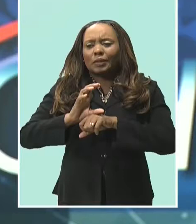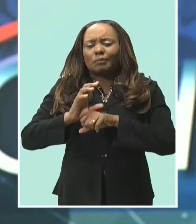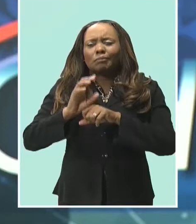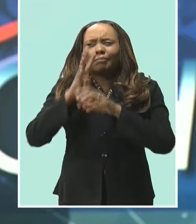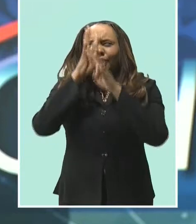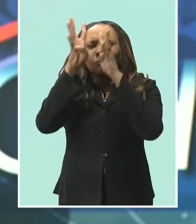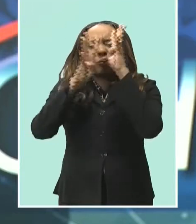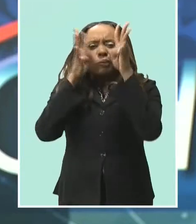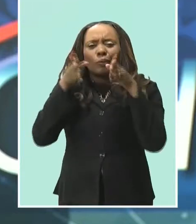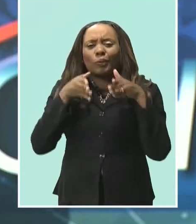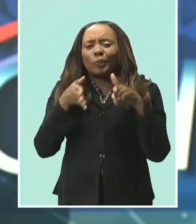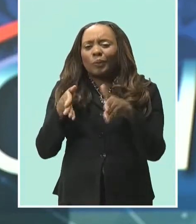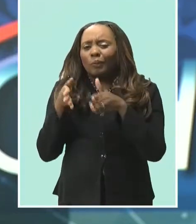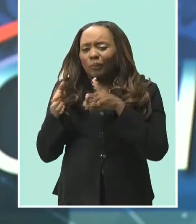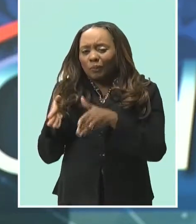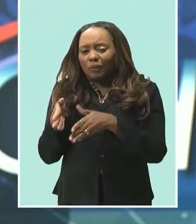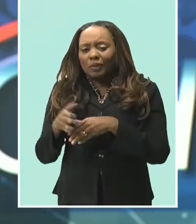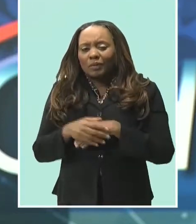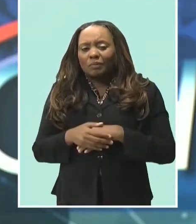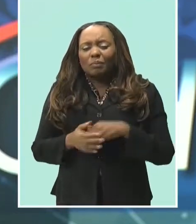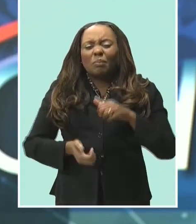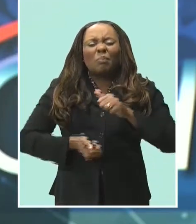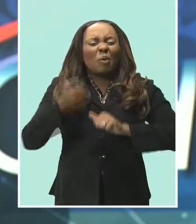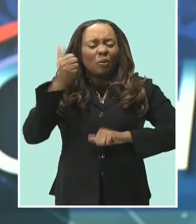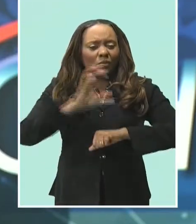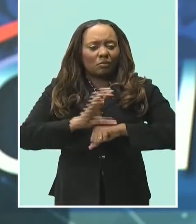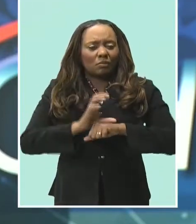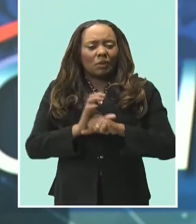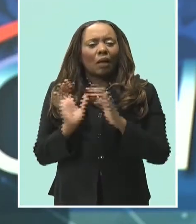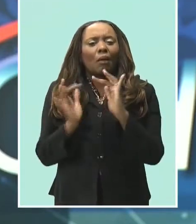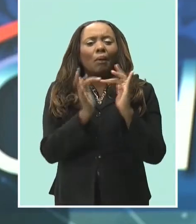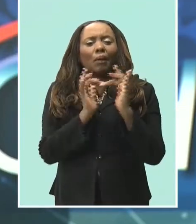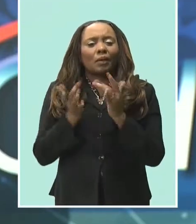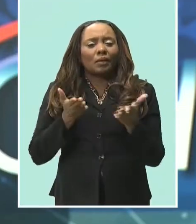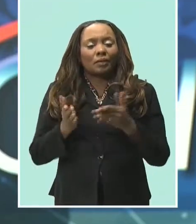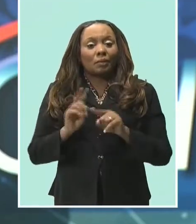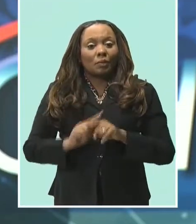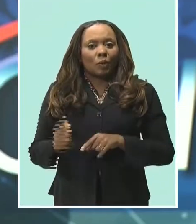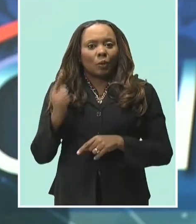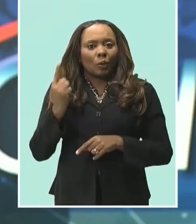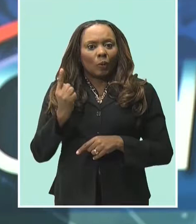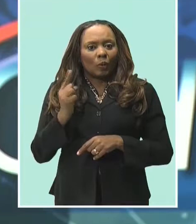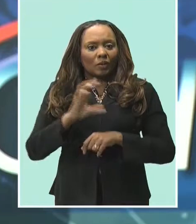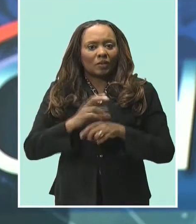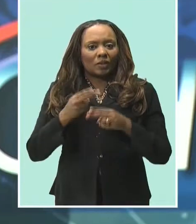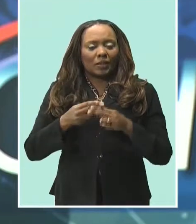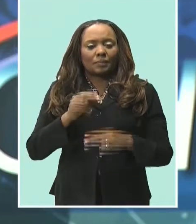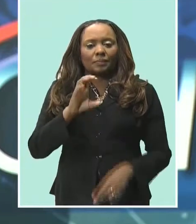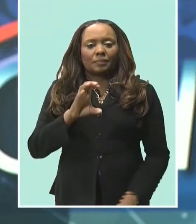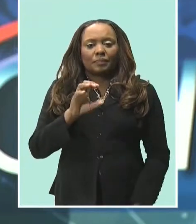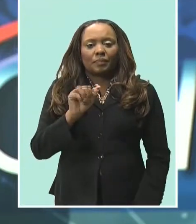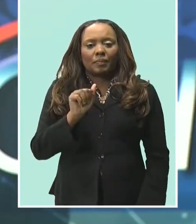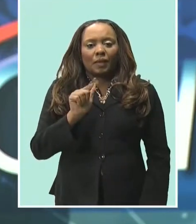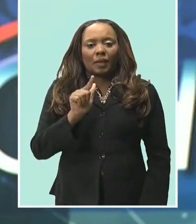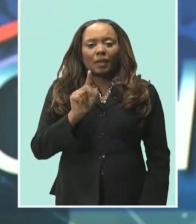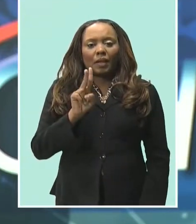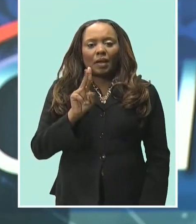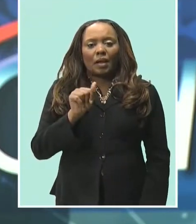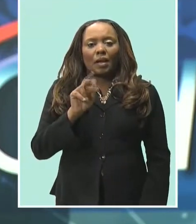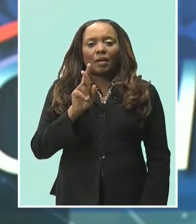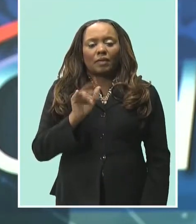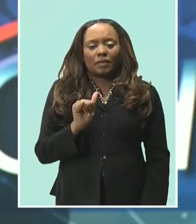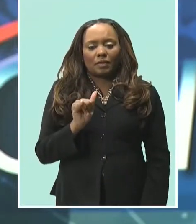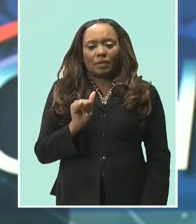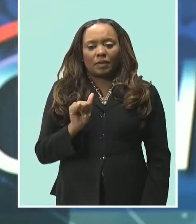members. Most, if not all, have been having online services. But one Calvary Temple Community Church has gone a step